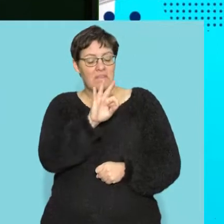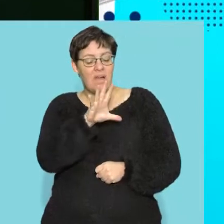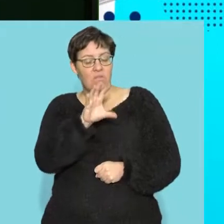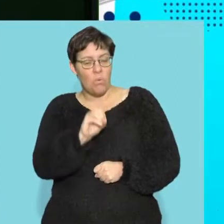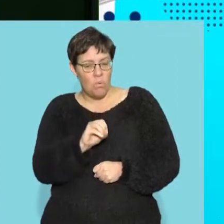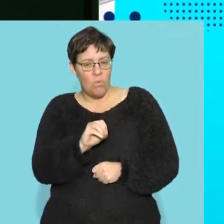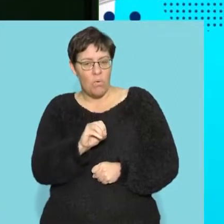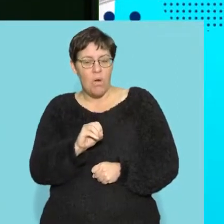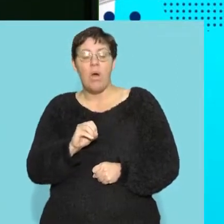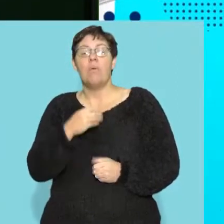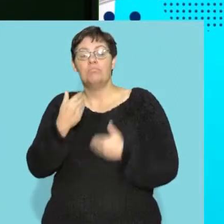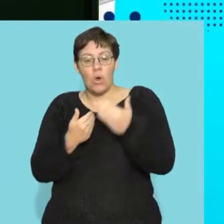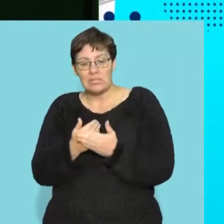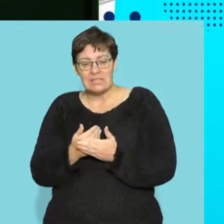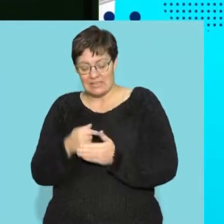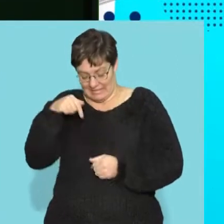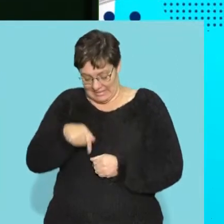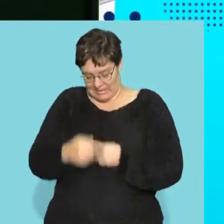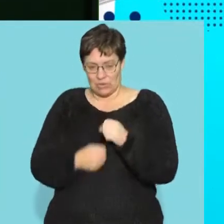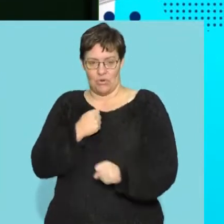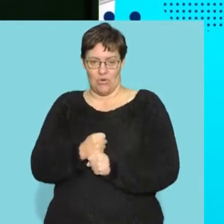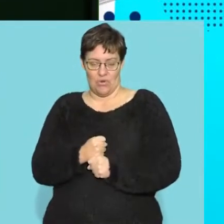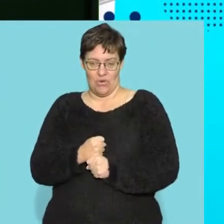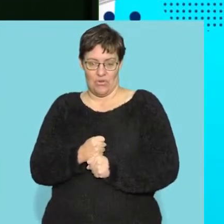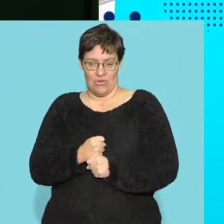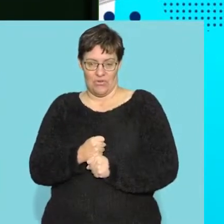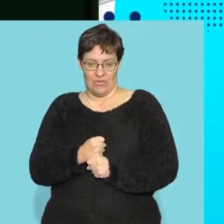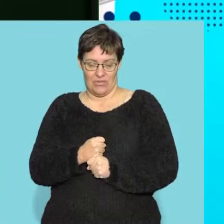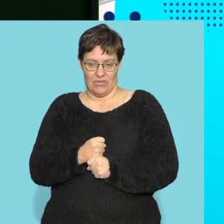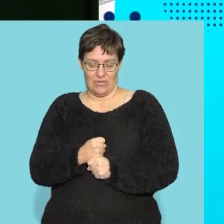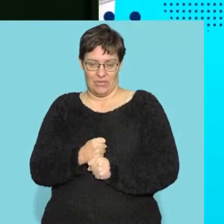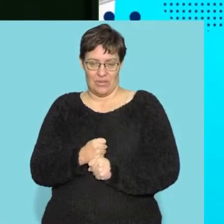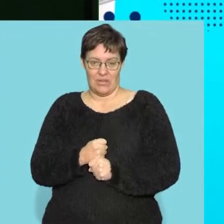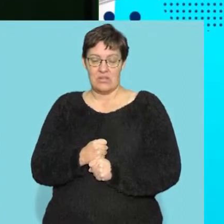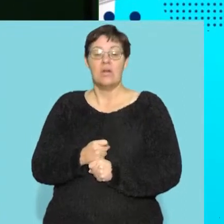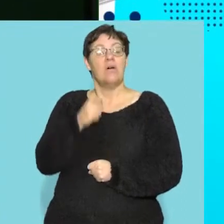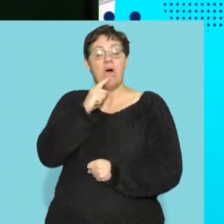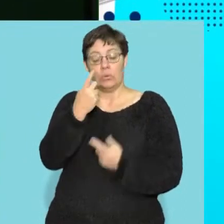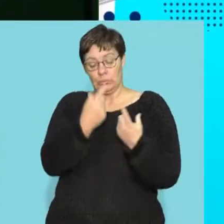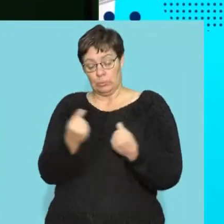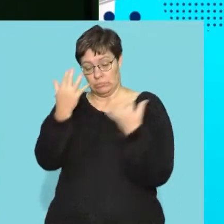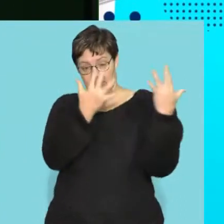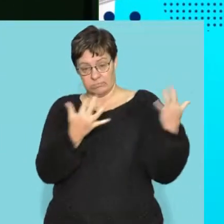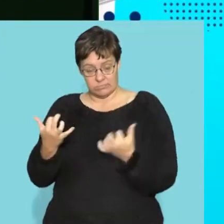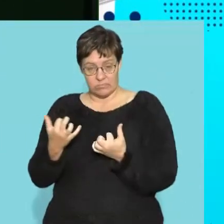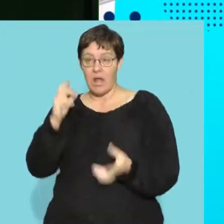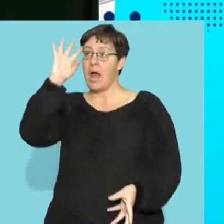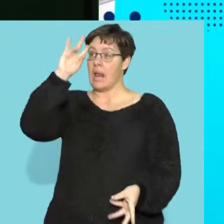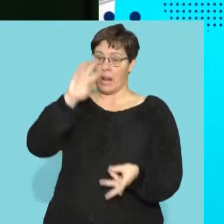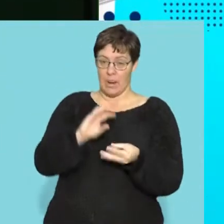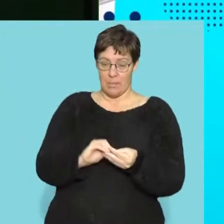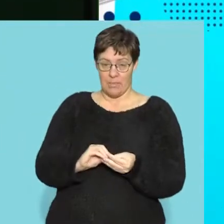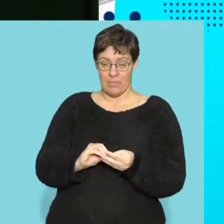we processed this year. So always when you are doing this calculation for the accumulated